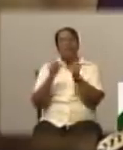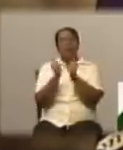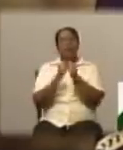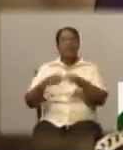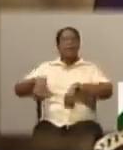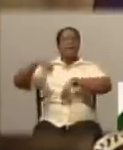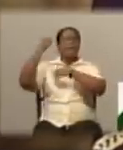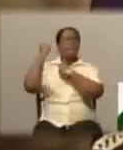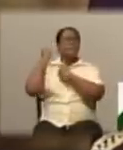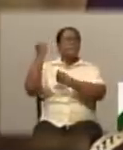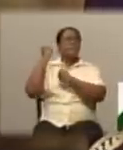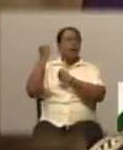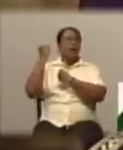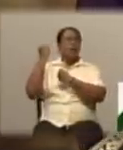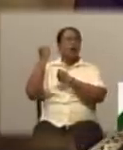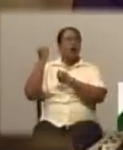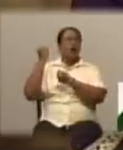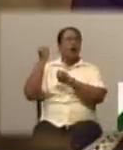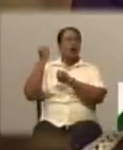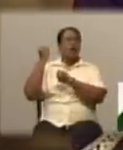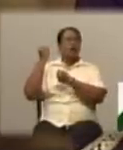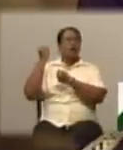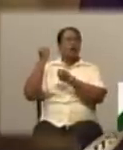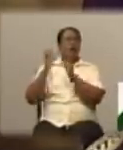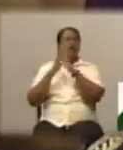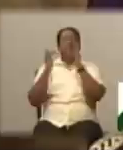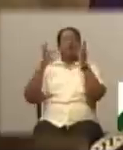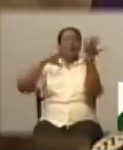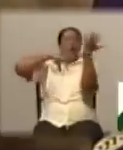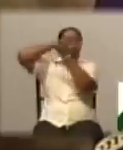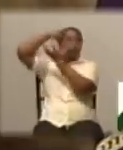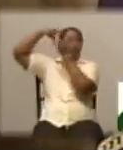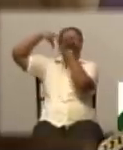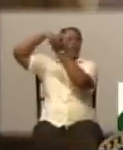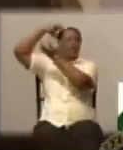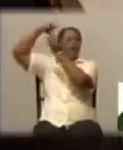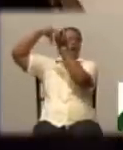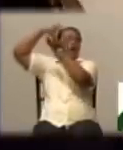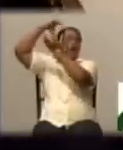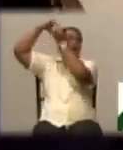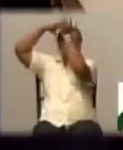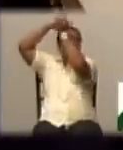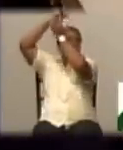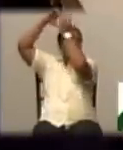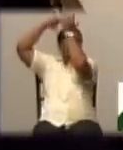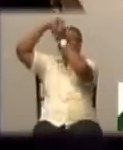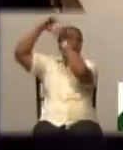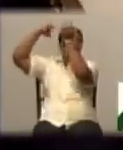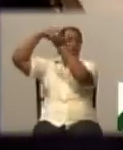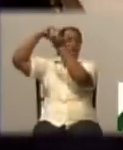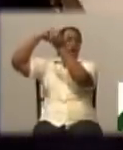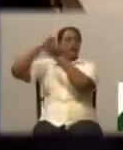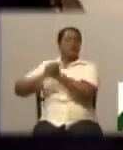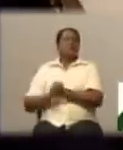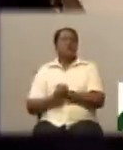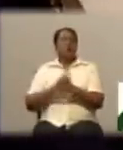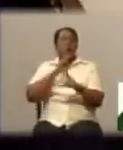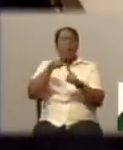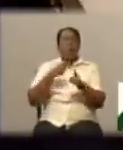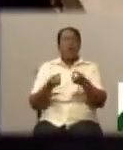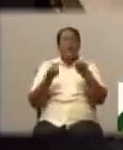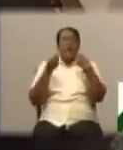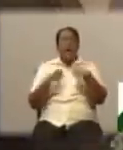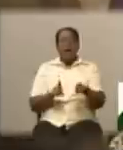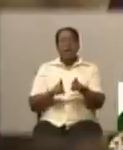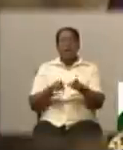glory. When these things begin to take place, stand erect, hold your heads